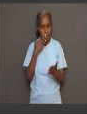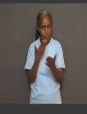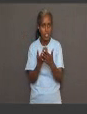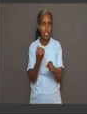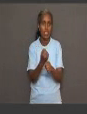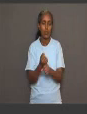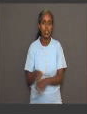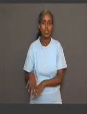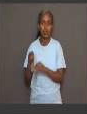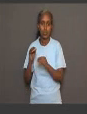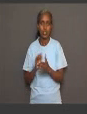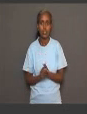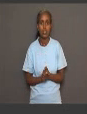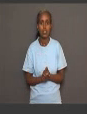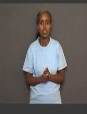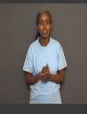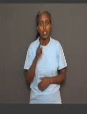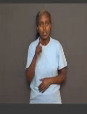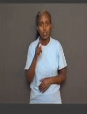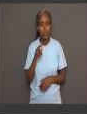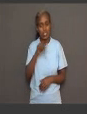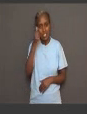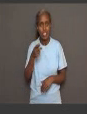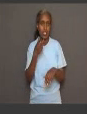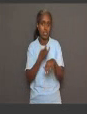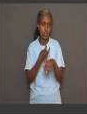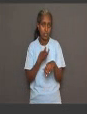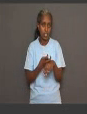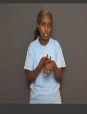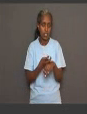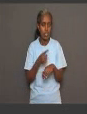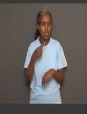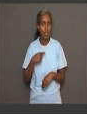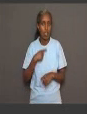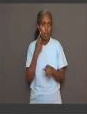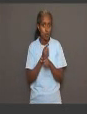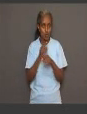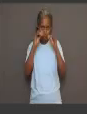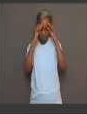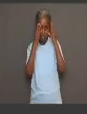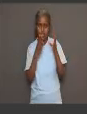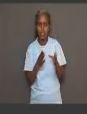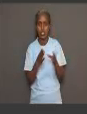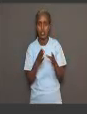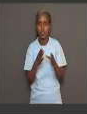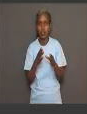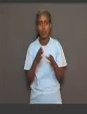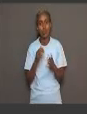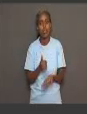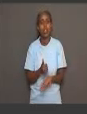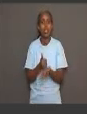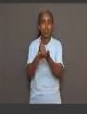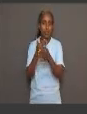students. If you had any difficulty, I am sure teacher will be happy to help